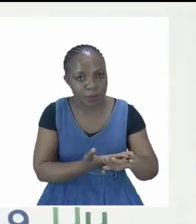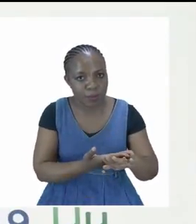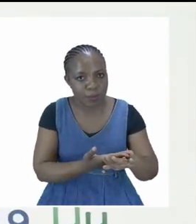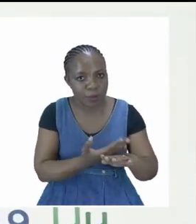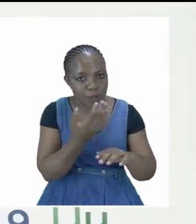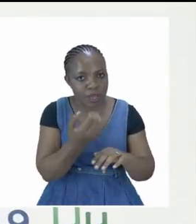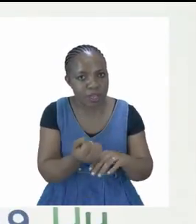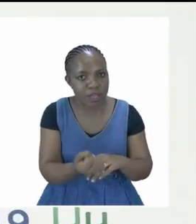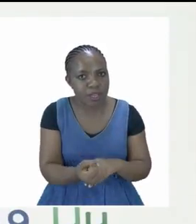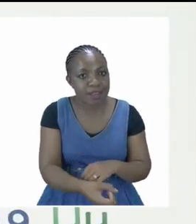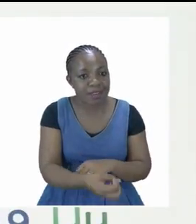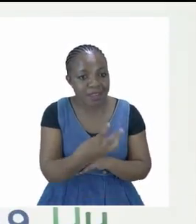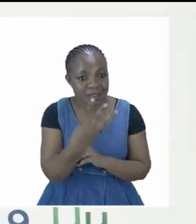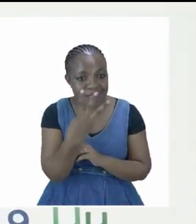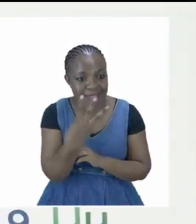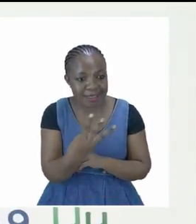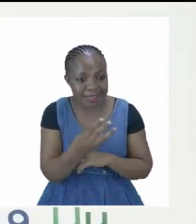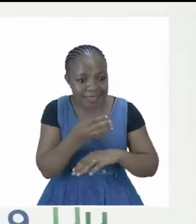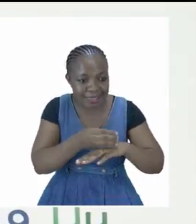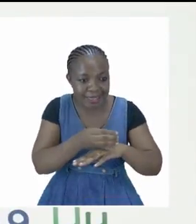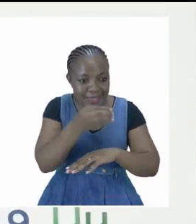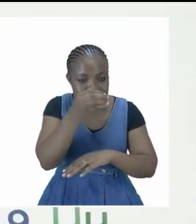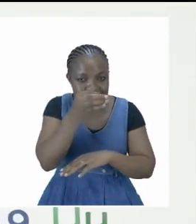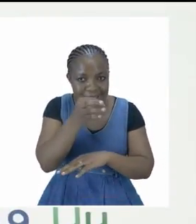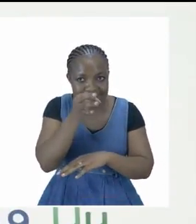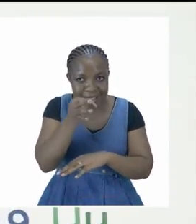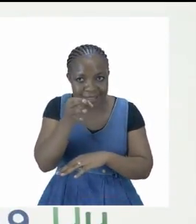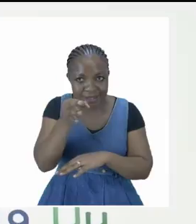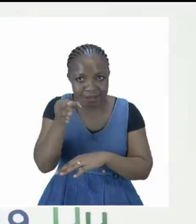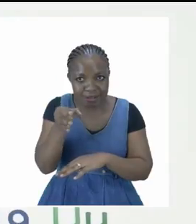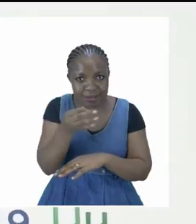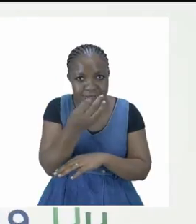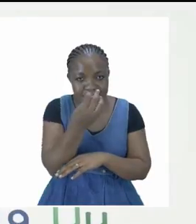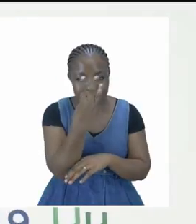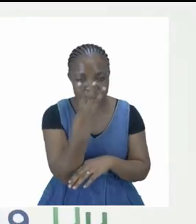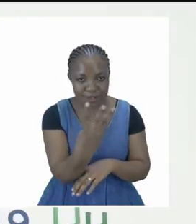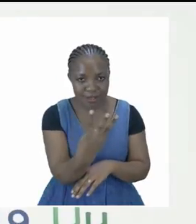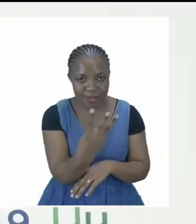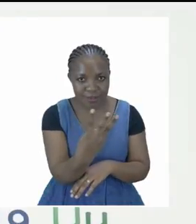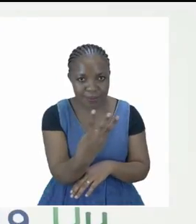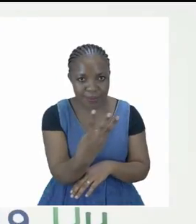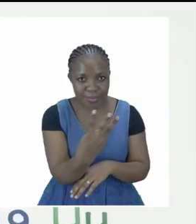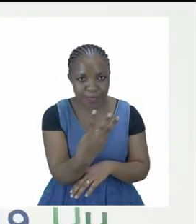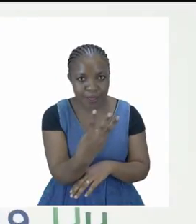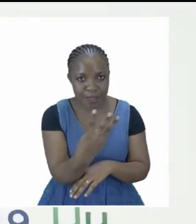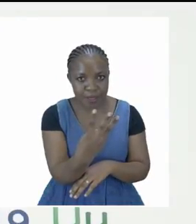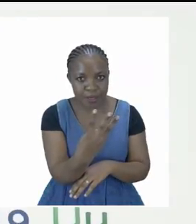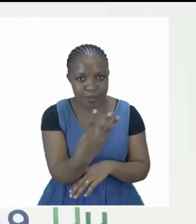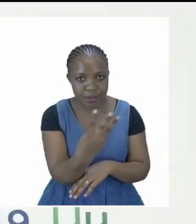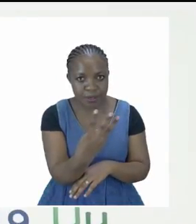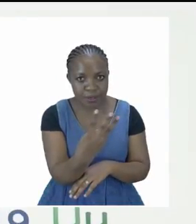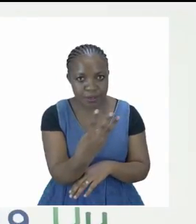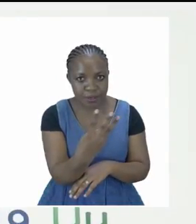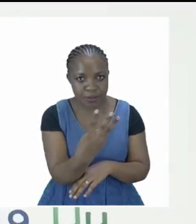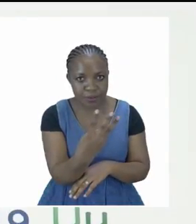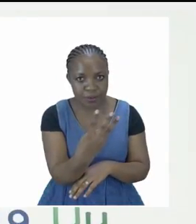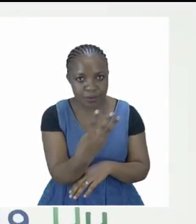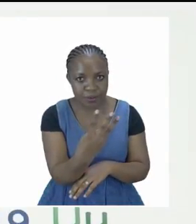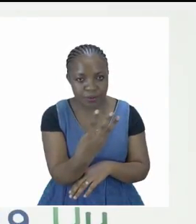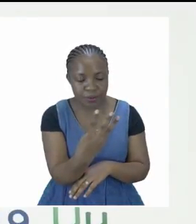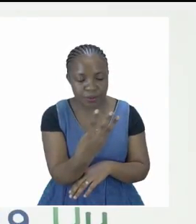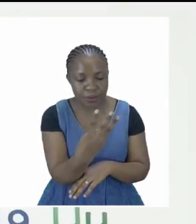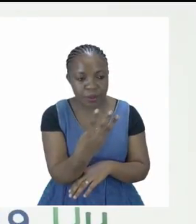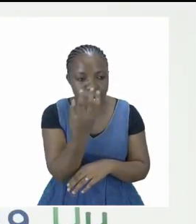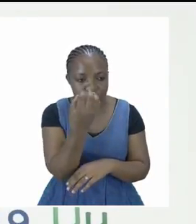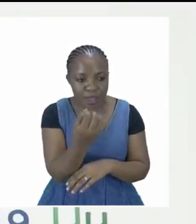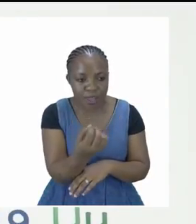are. Remember we said this was our answer counter and these were our continuous counters. You can use anything